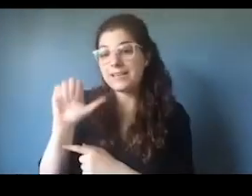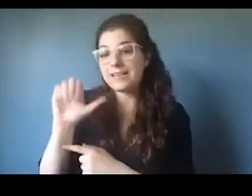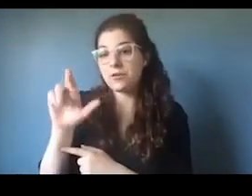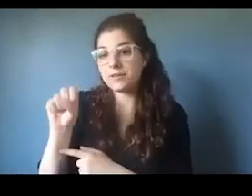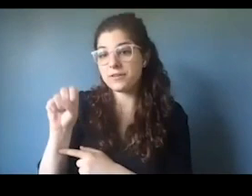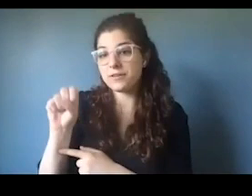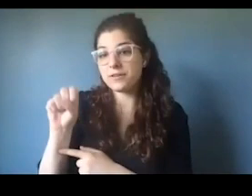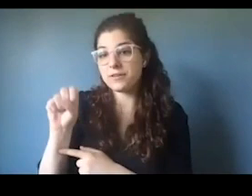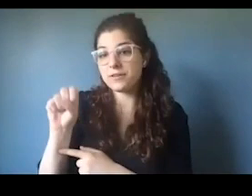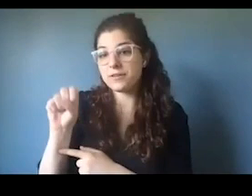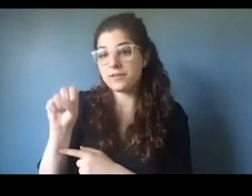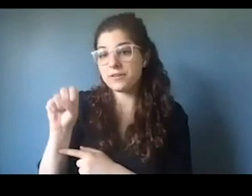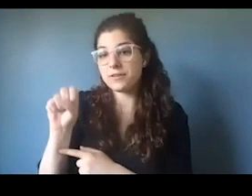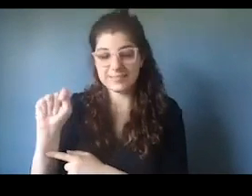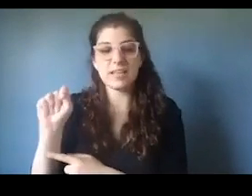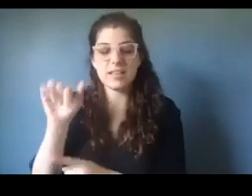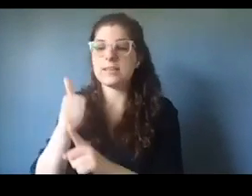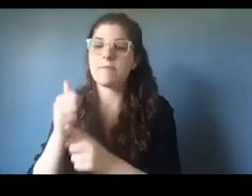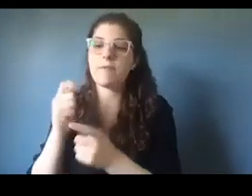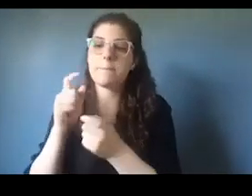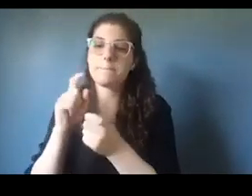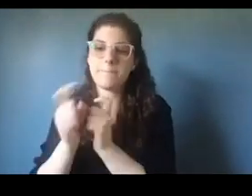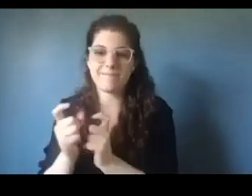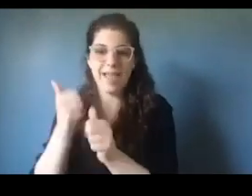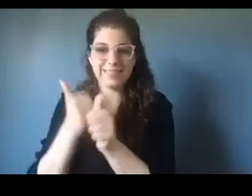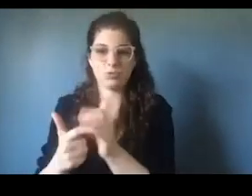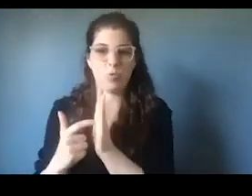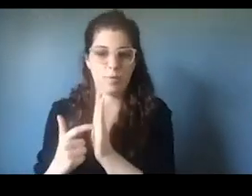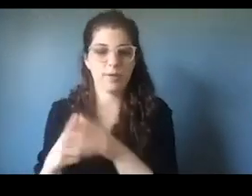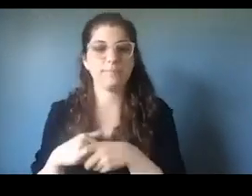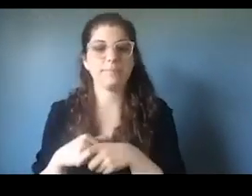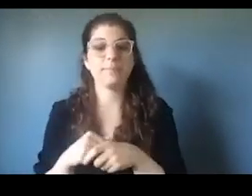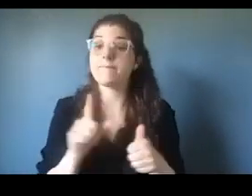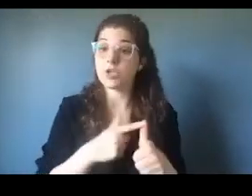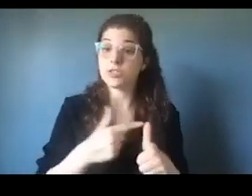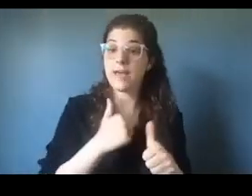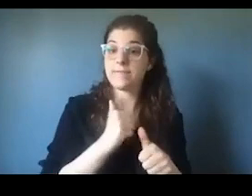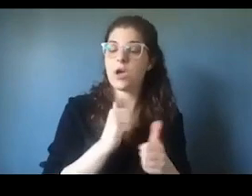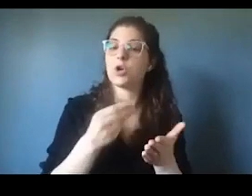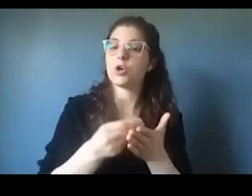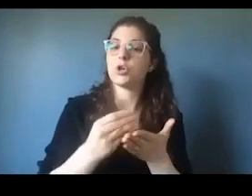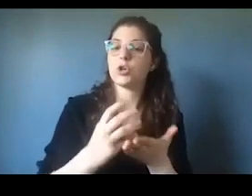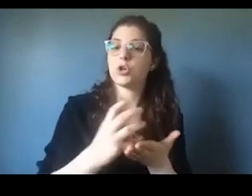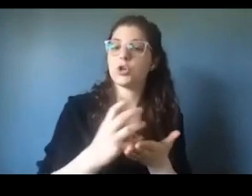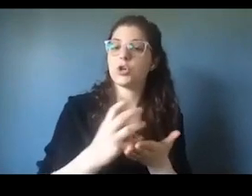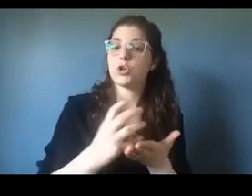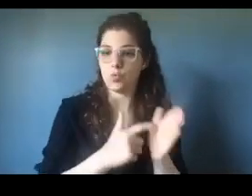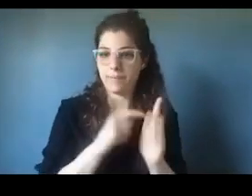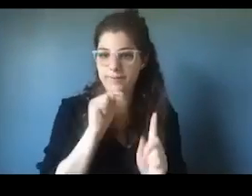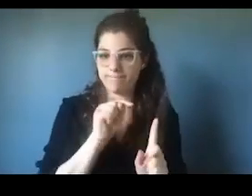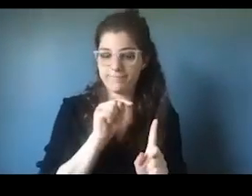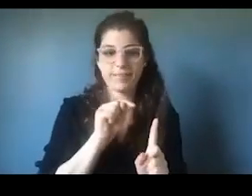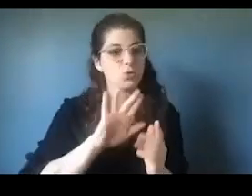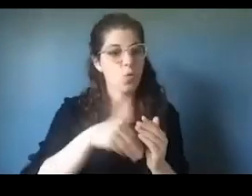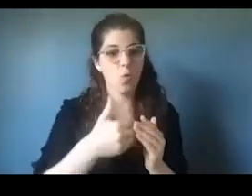these requirements. So first, there are a set of earnings requirements. So these earnings requirements are basically all aimed